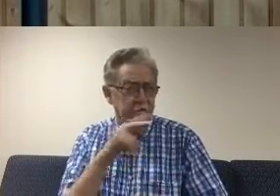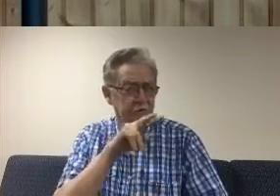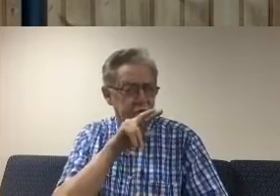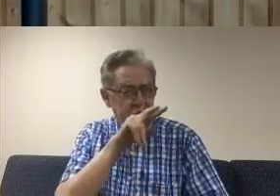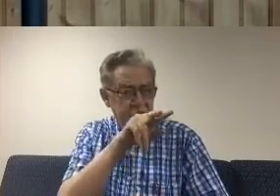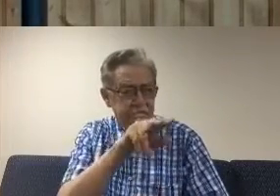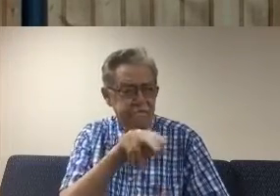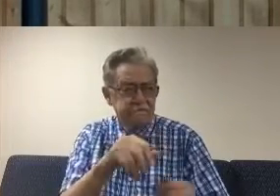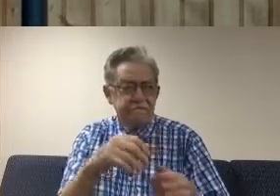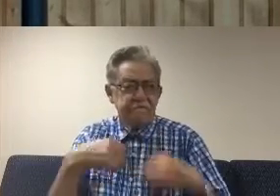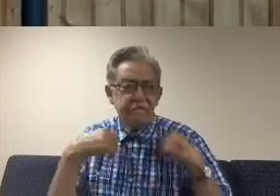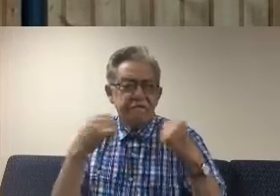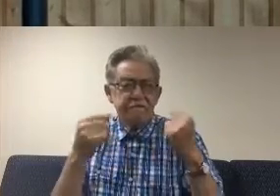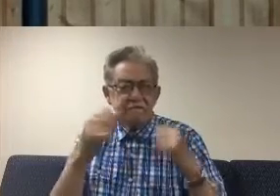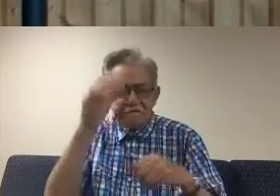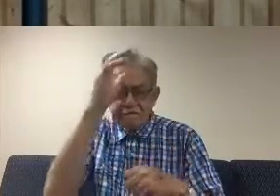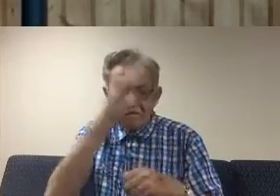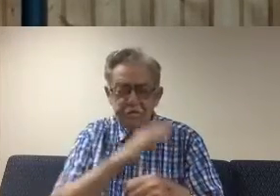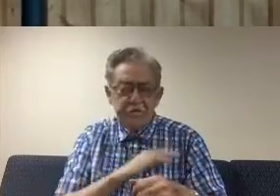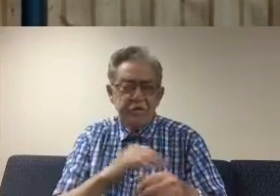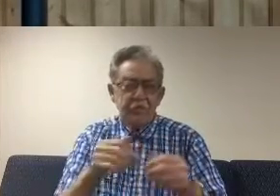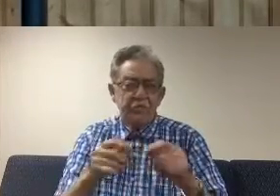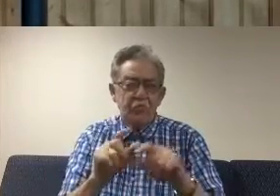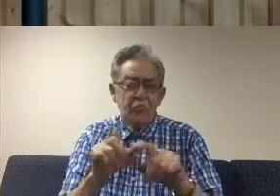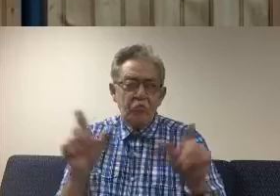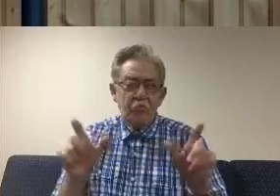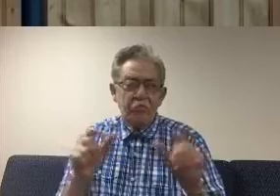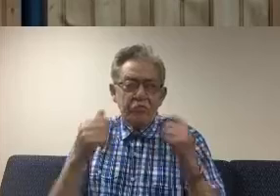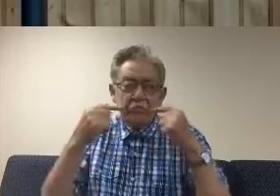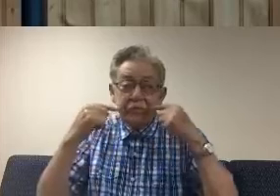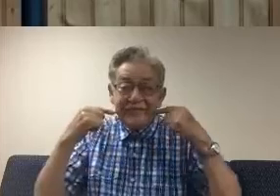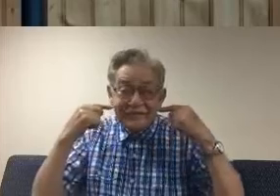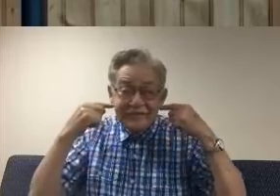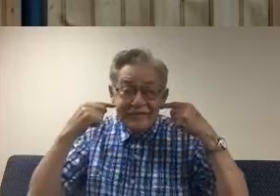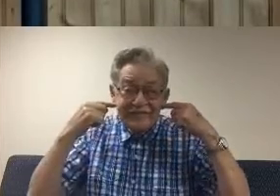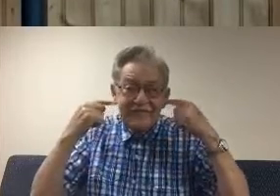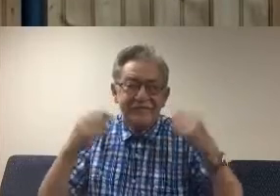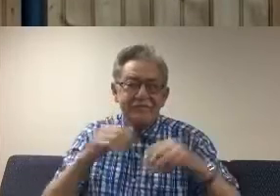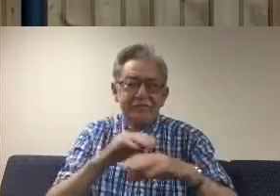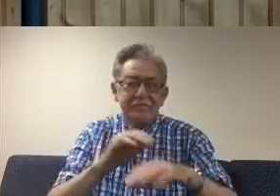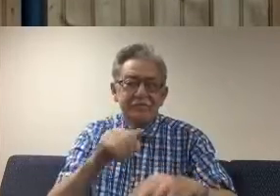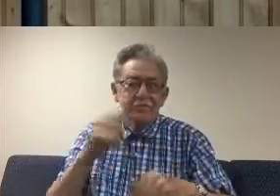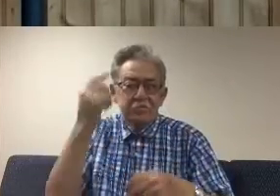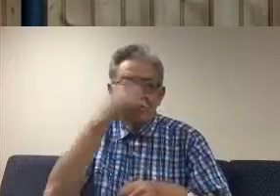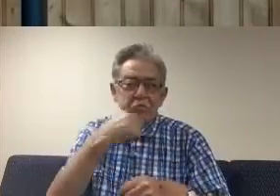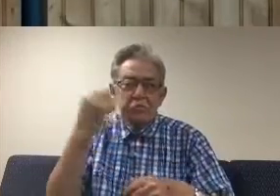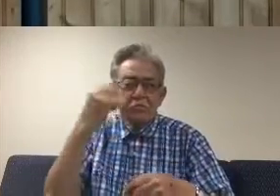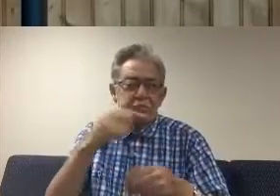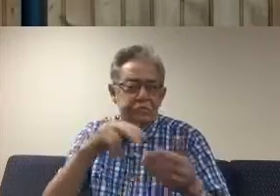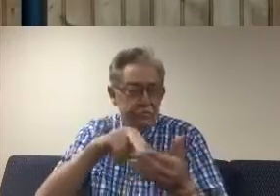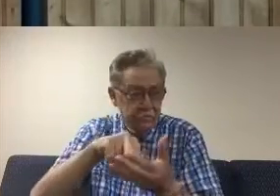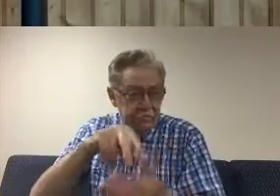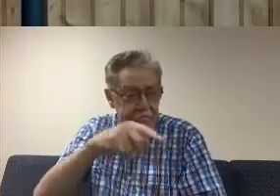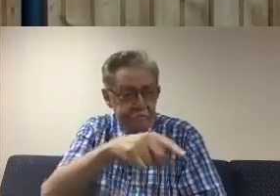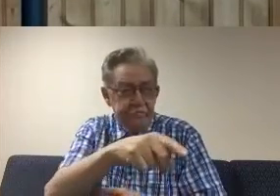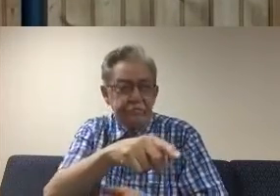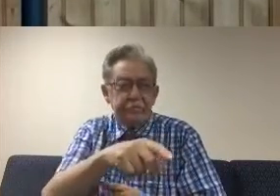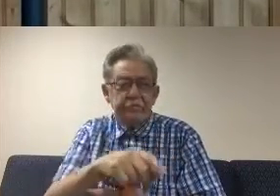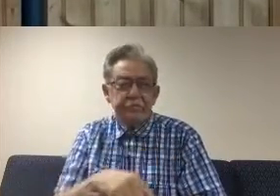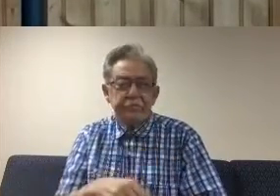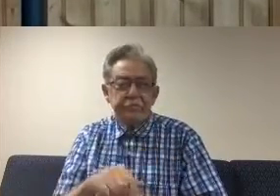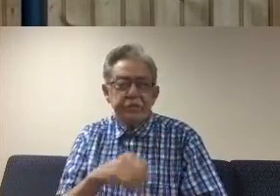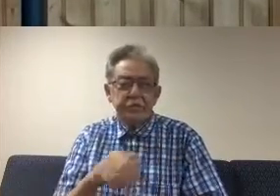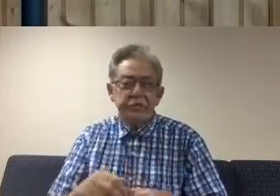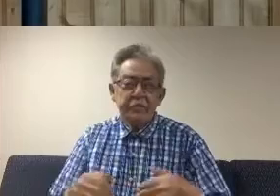and he's actually standing with a big smile on his face right beside them. So it says, then, but when they